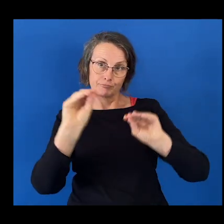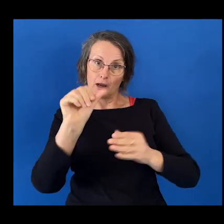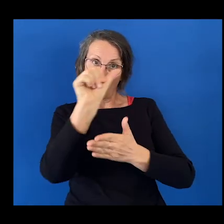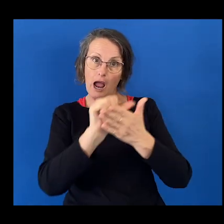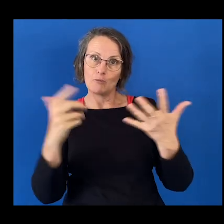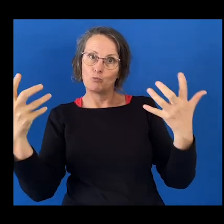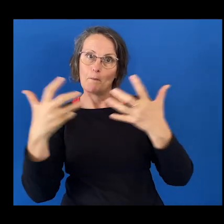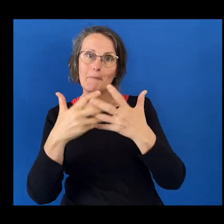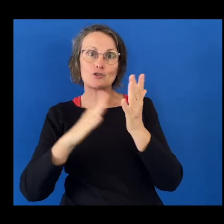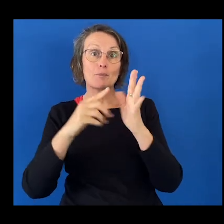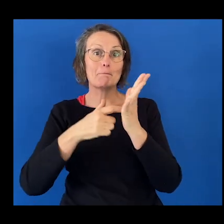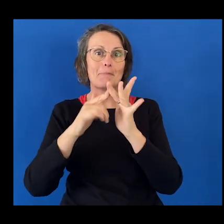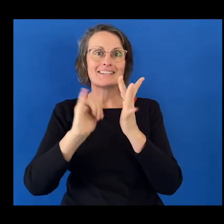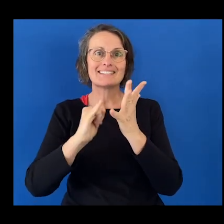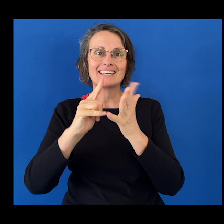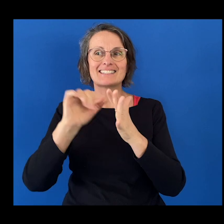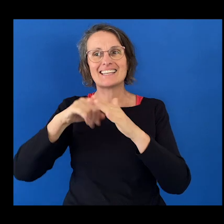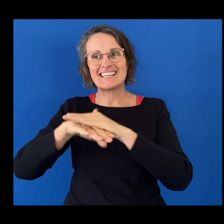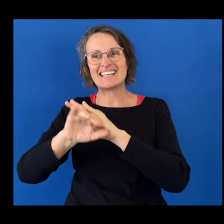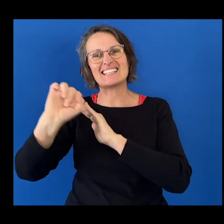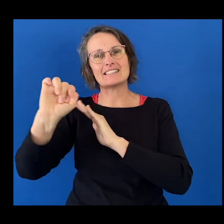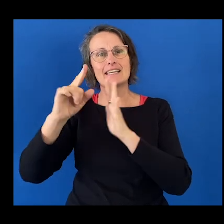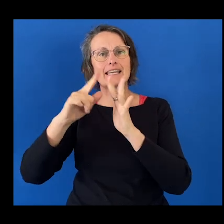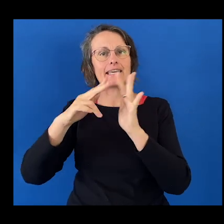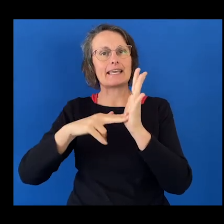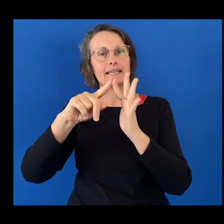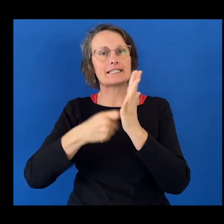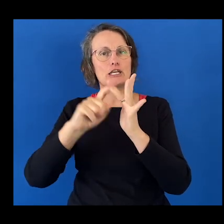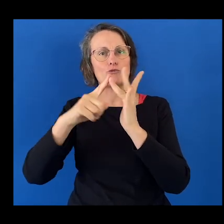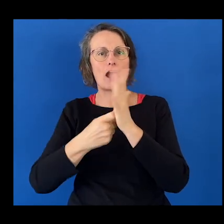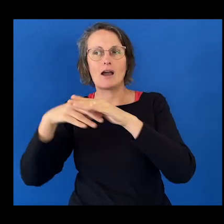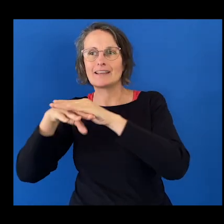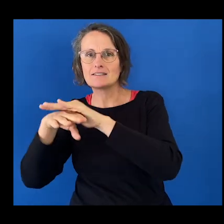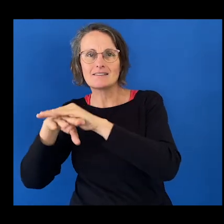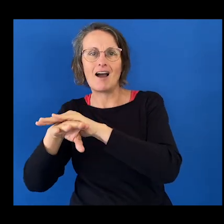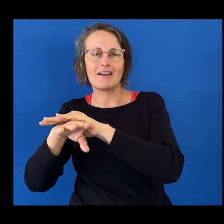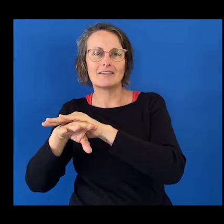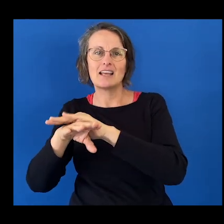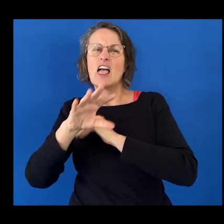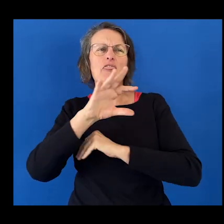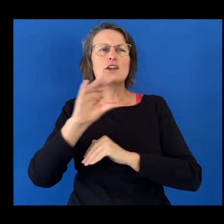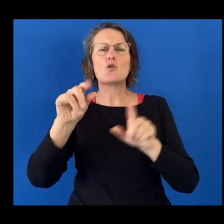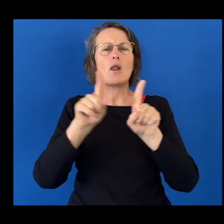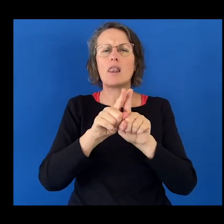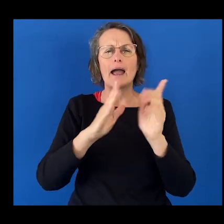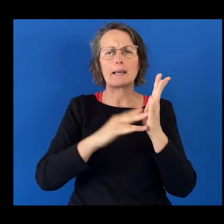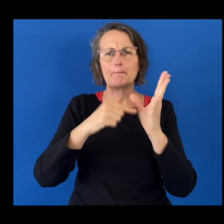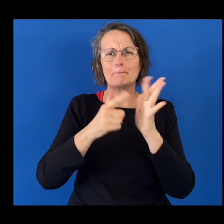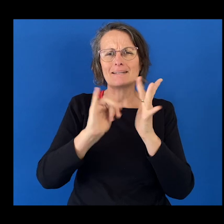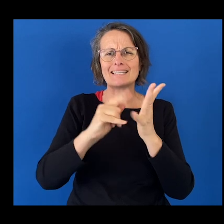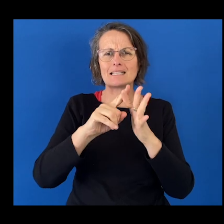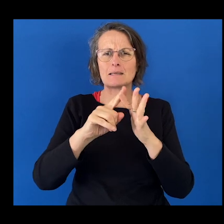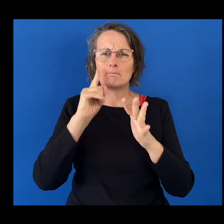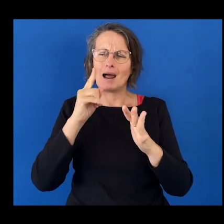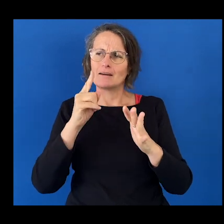are, they're not even Matisse-like, but they are recognizable, I guess, in the sense that Matisse spent so much